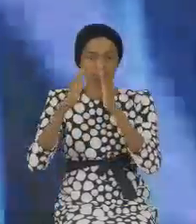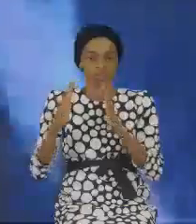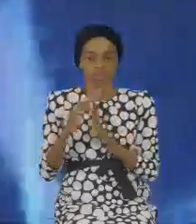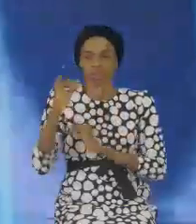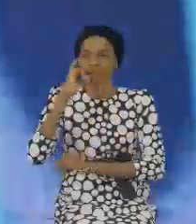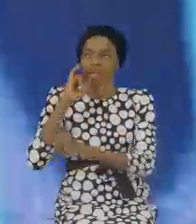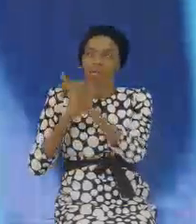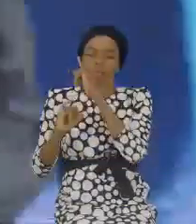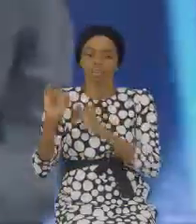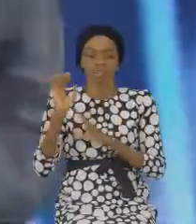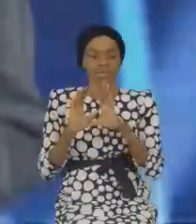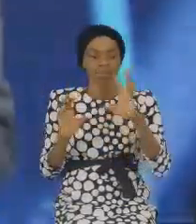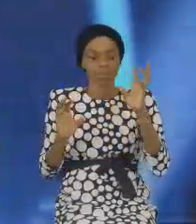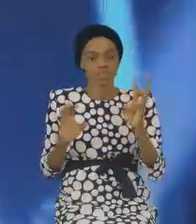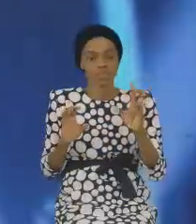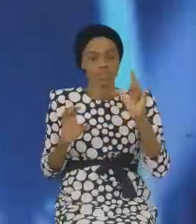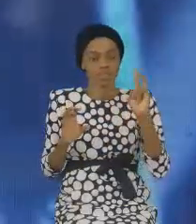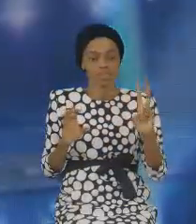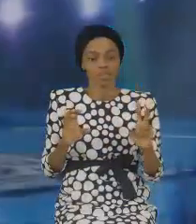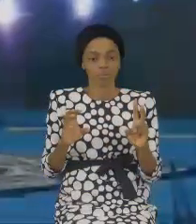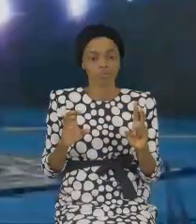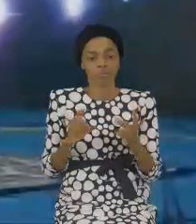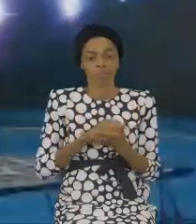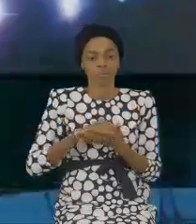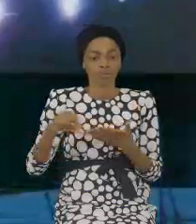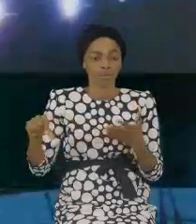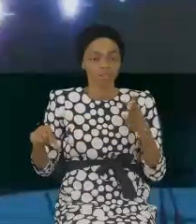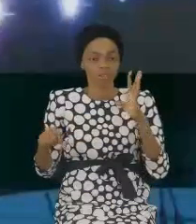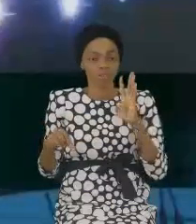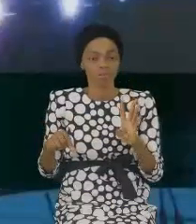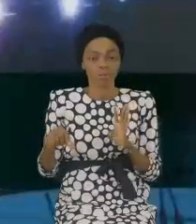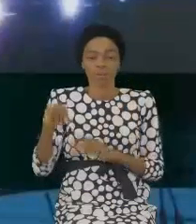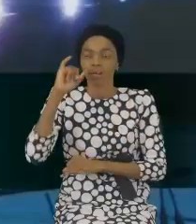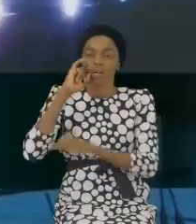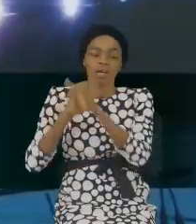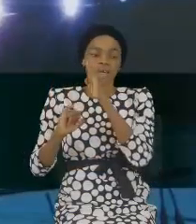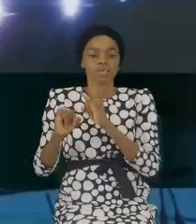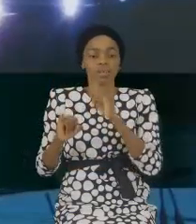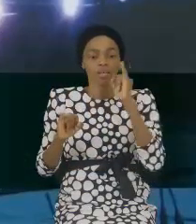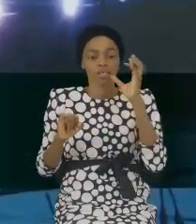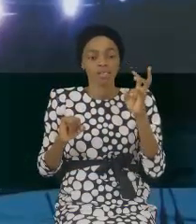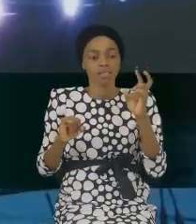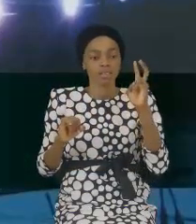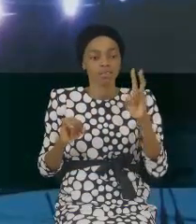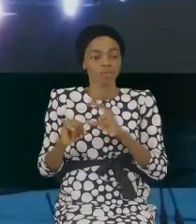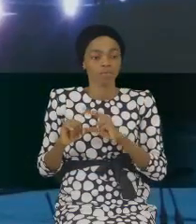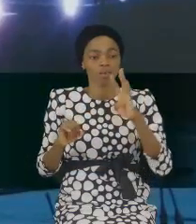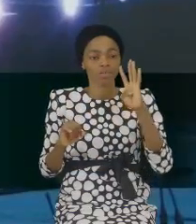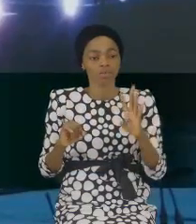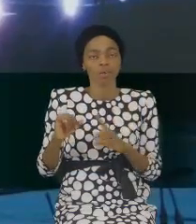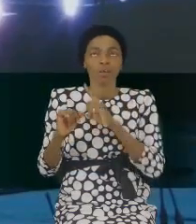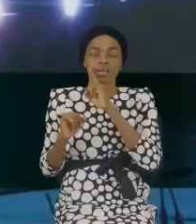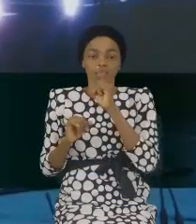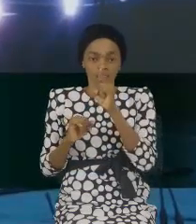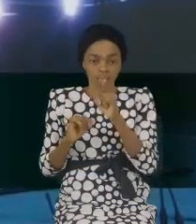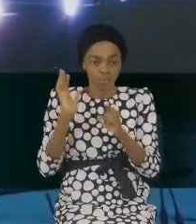chapter 62 and verse 4. Isaiah chapter 62 verse 4. Thou shalt no